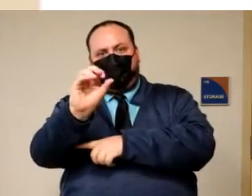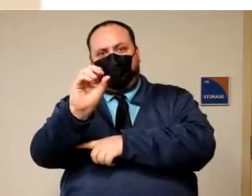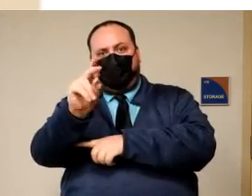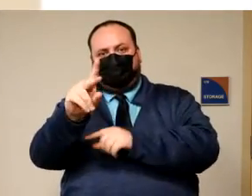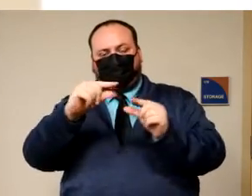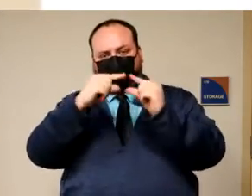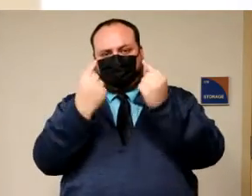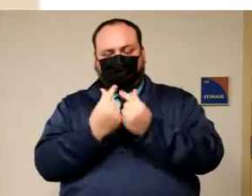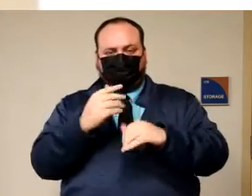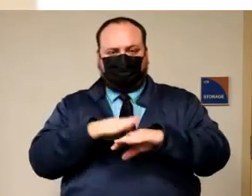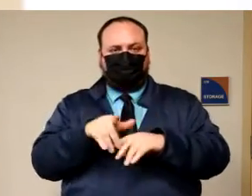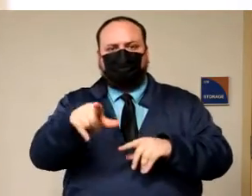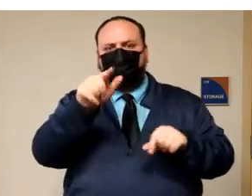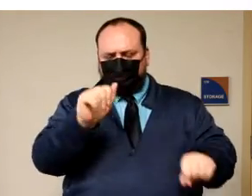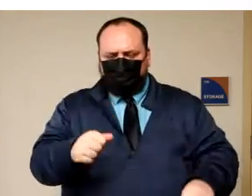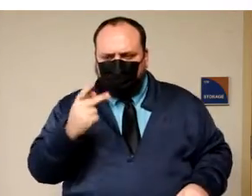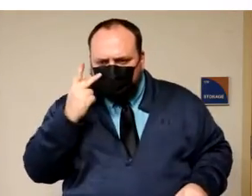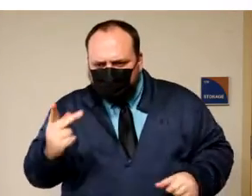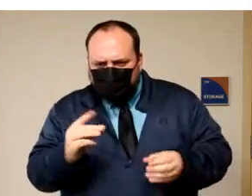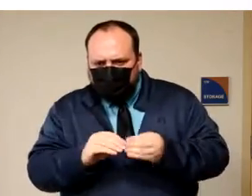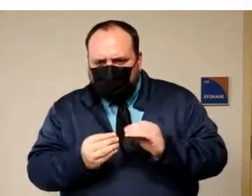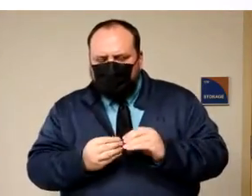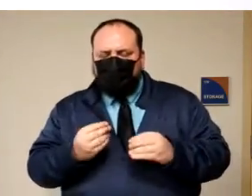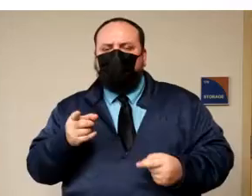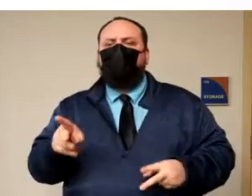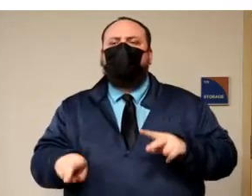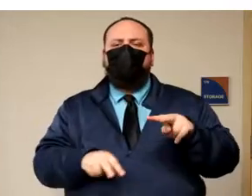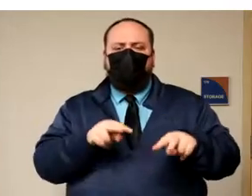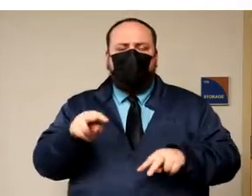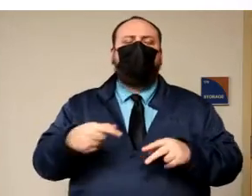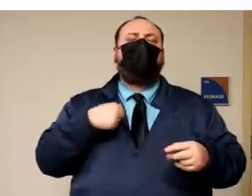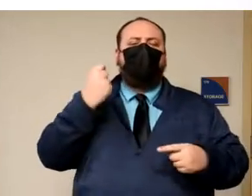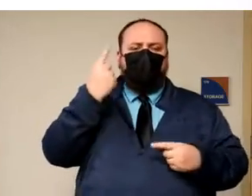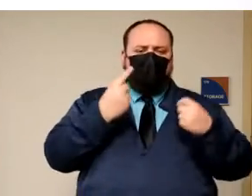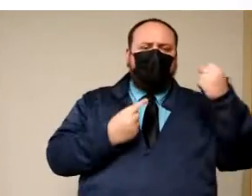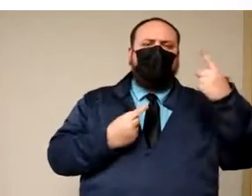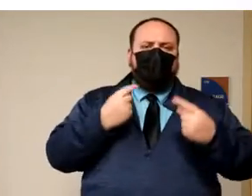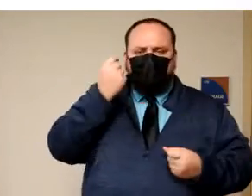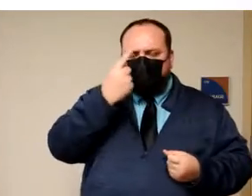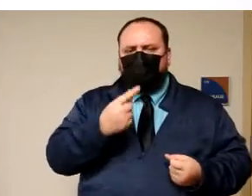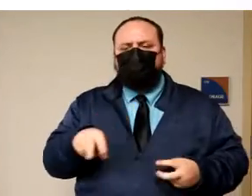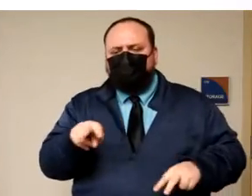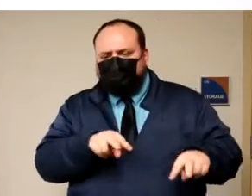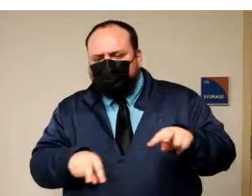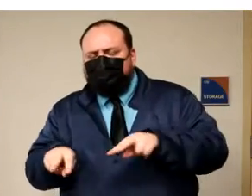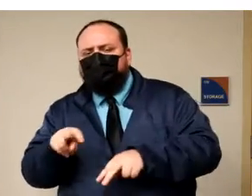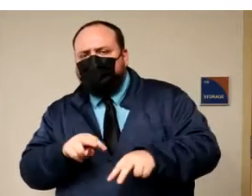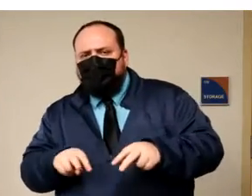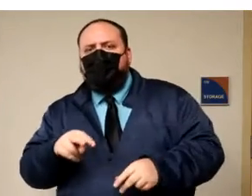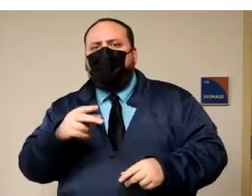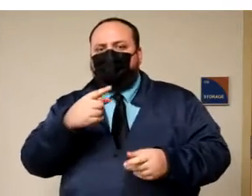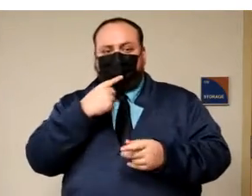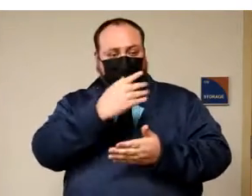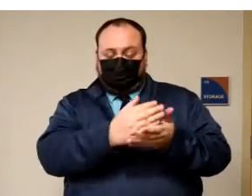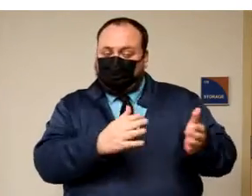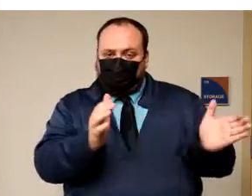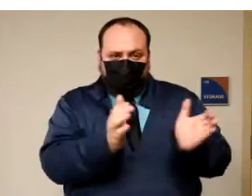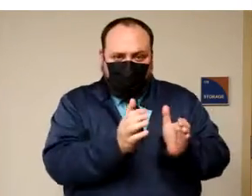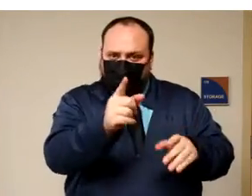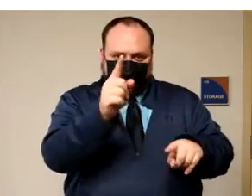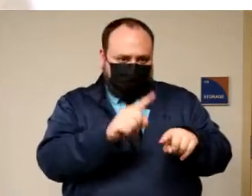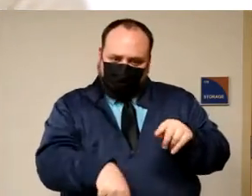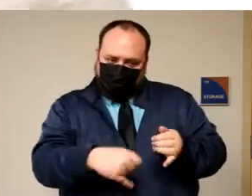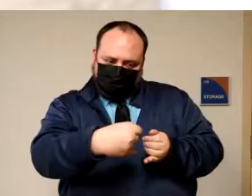least see numbers and get an idea of the population. And they are generally still fairly small to where you can draw a